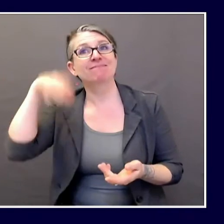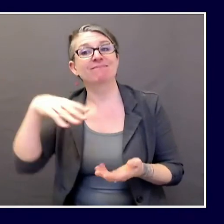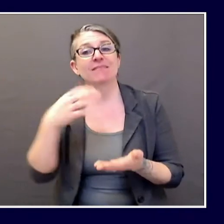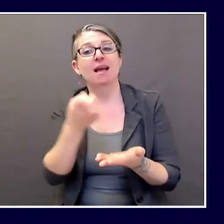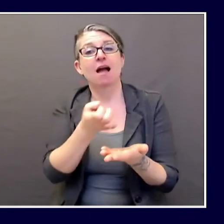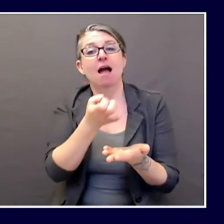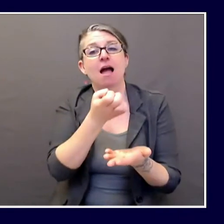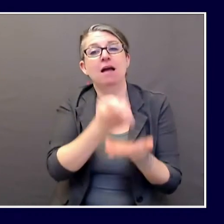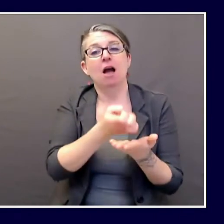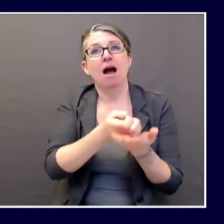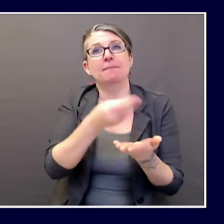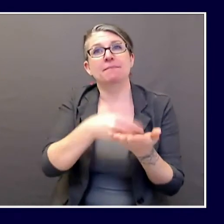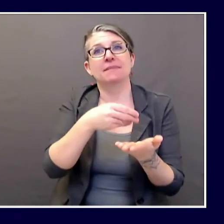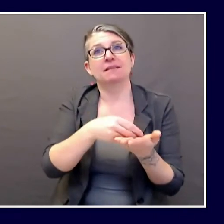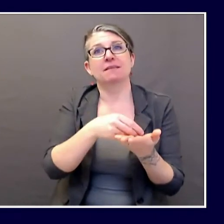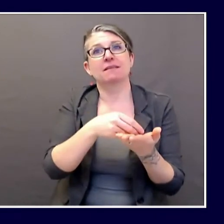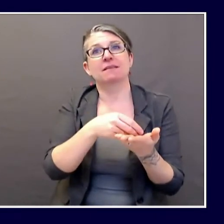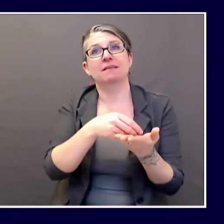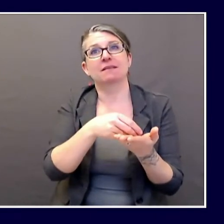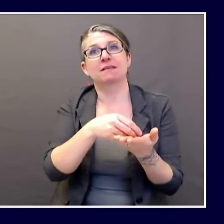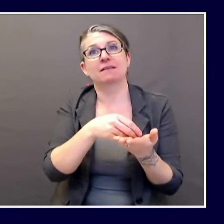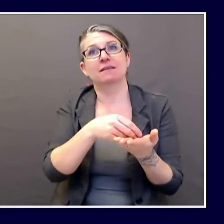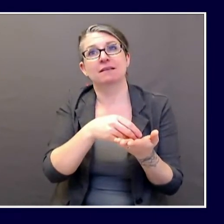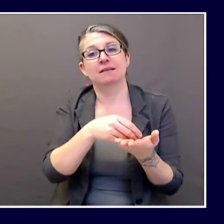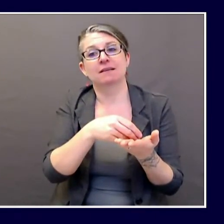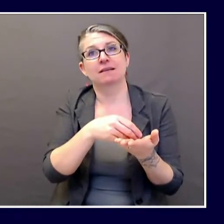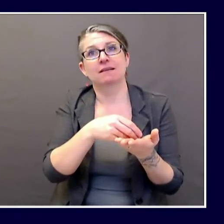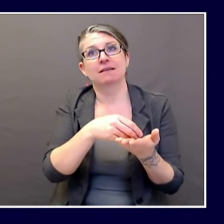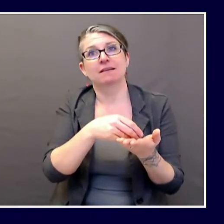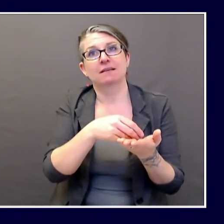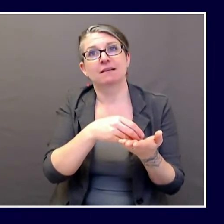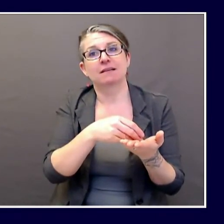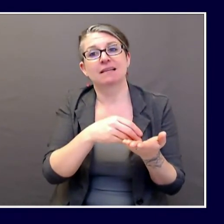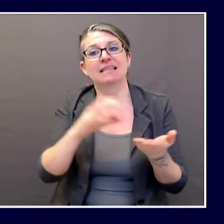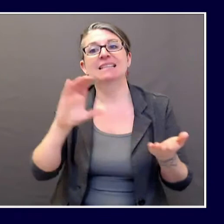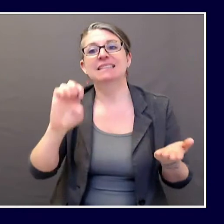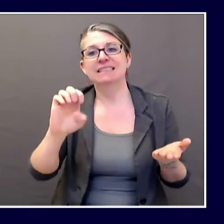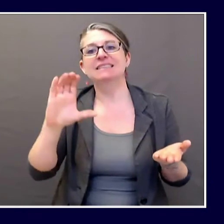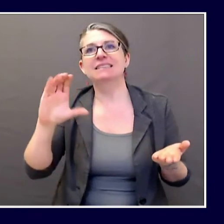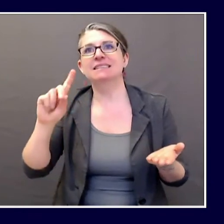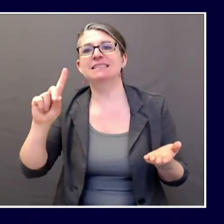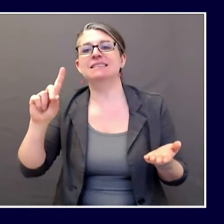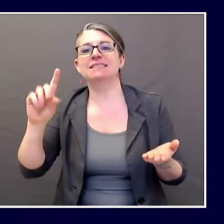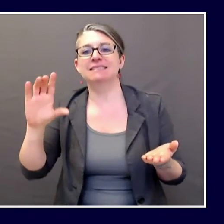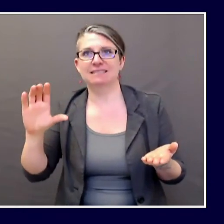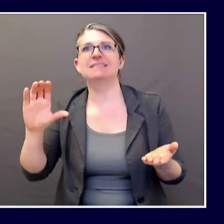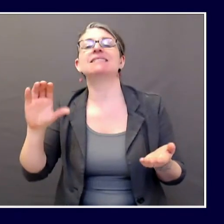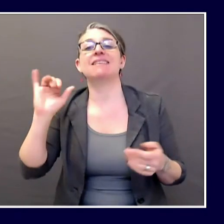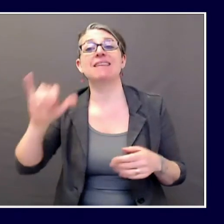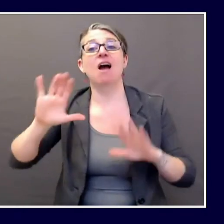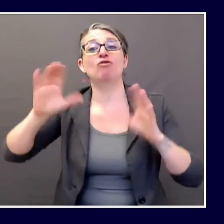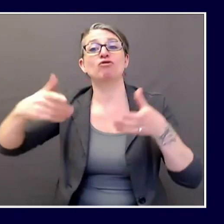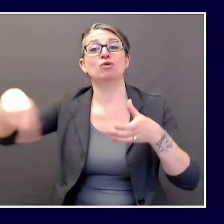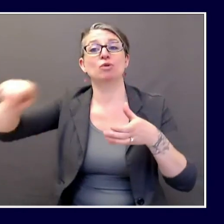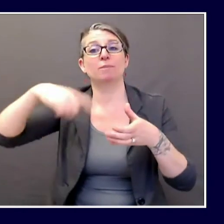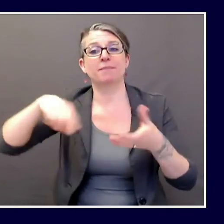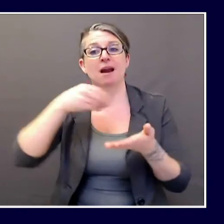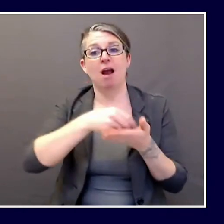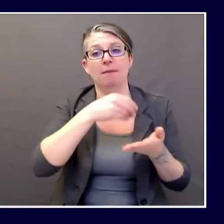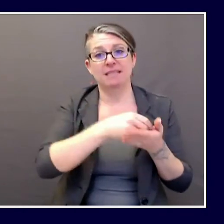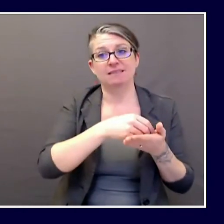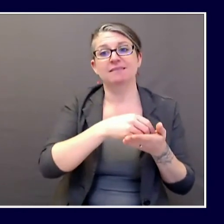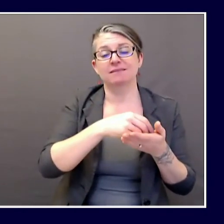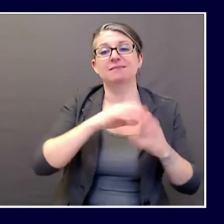amusement parks specifically, but then there are other rules that are about outdoor gatherings and businesses specifically. So are they allowed to operate at 100% capacity when we get to